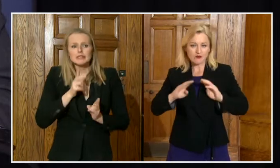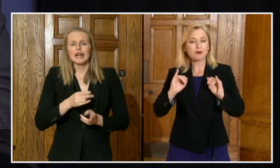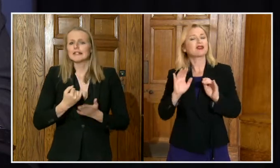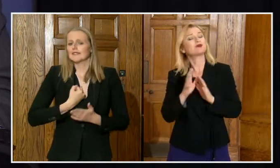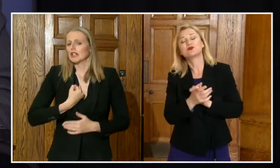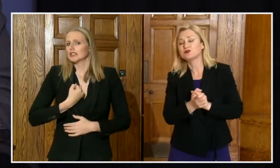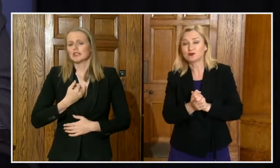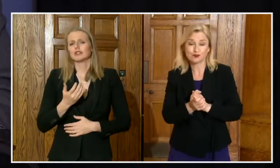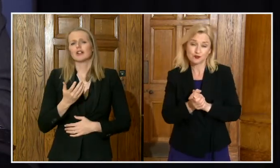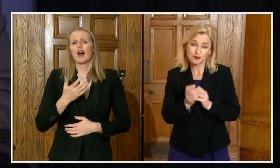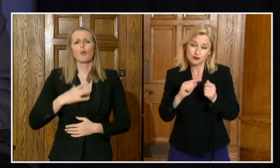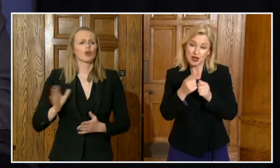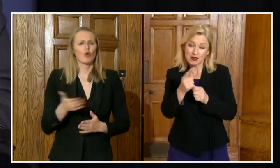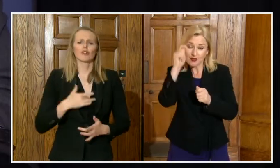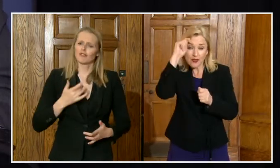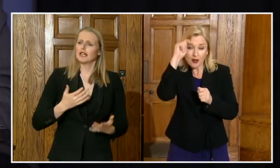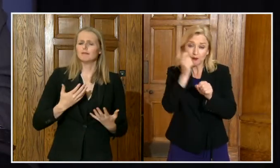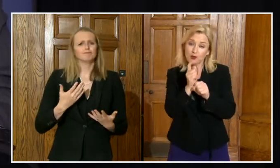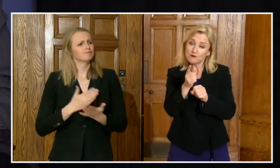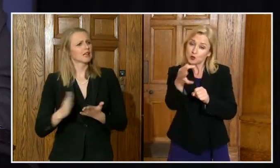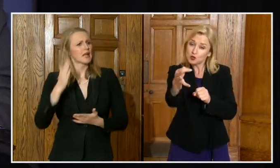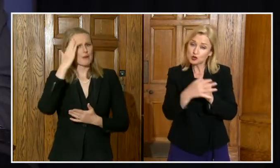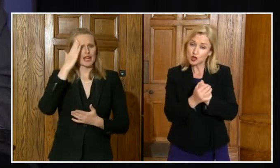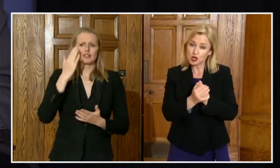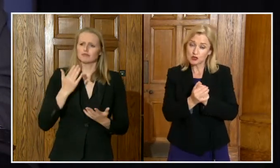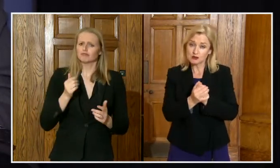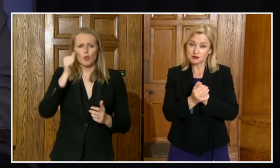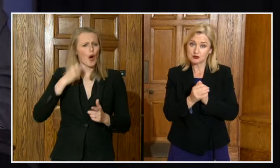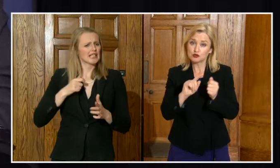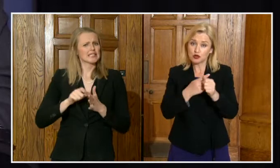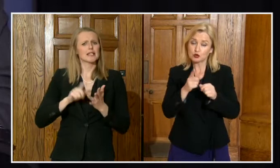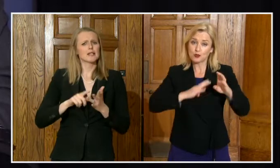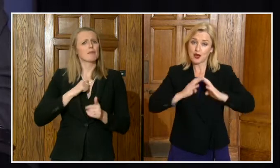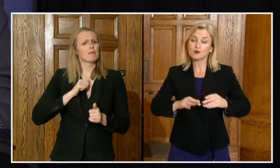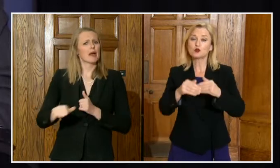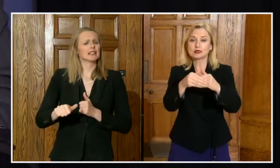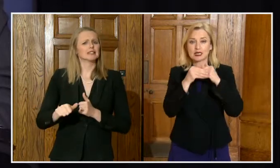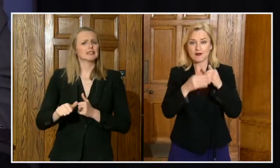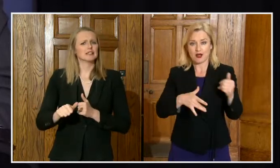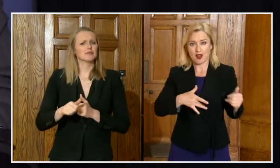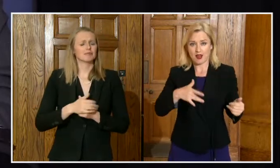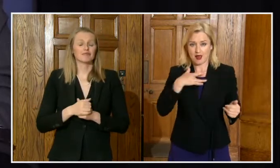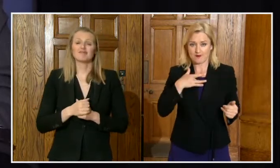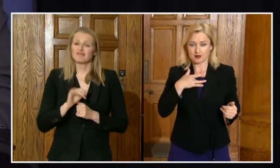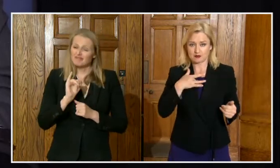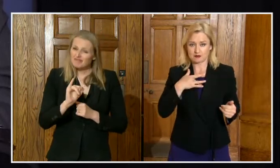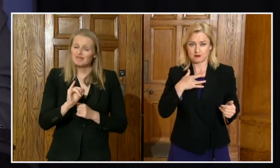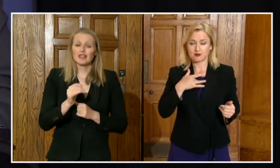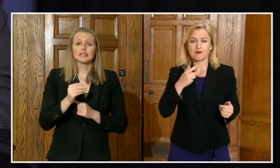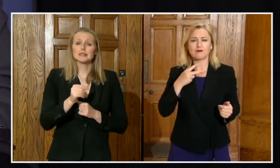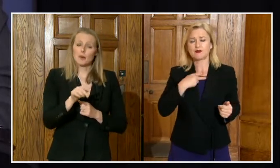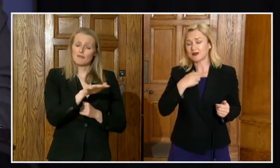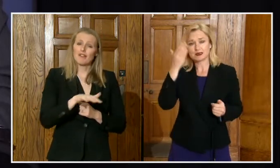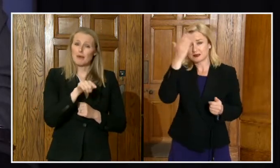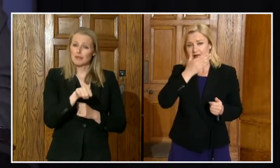and to save lives. We also know and remember that sadly, for some families, they will look